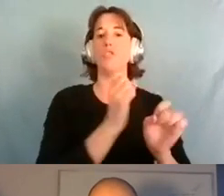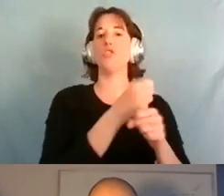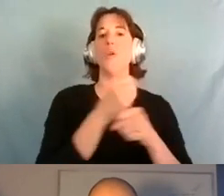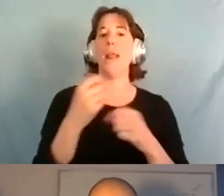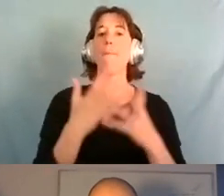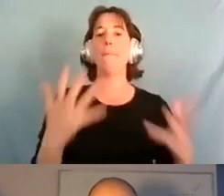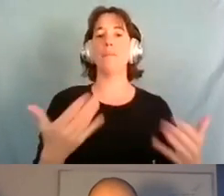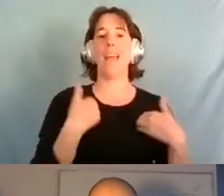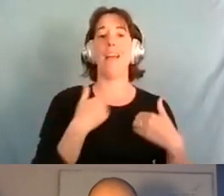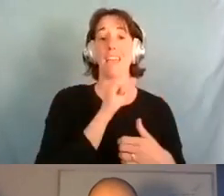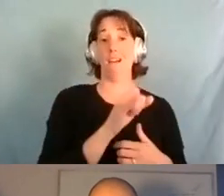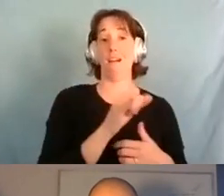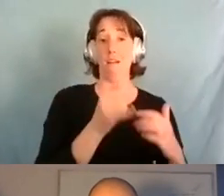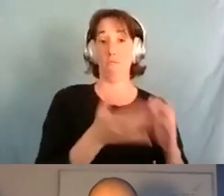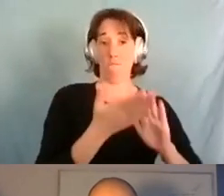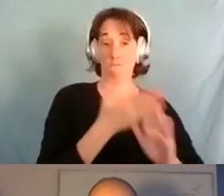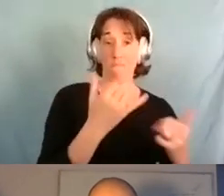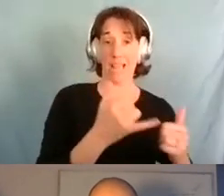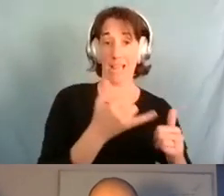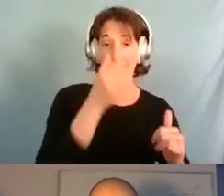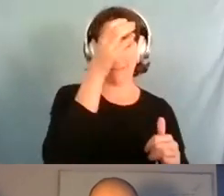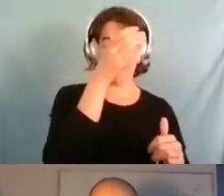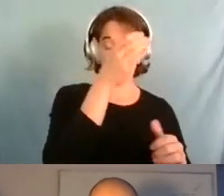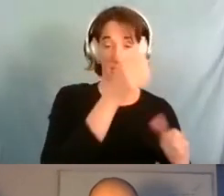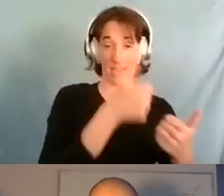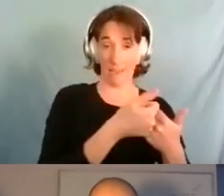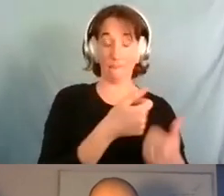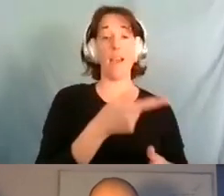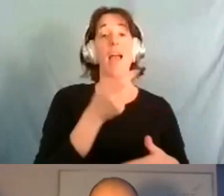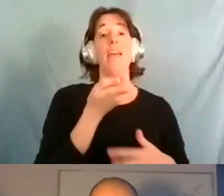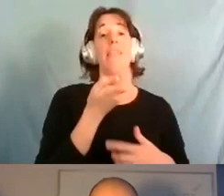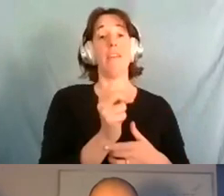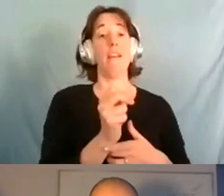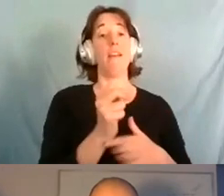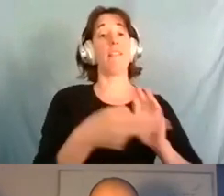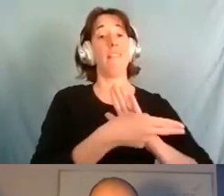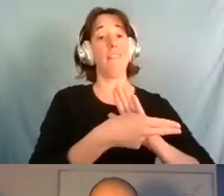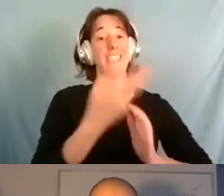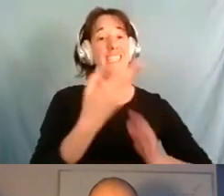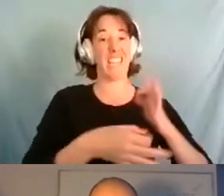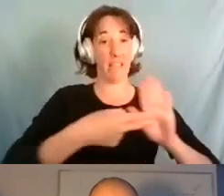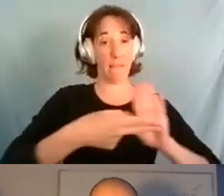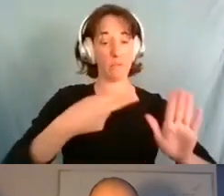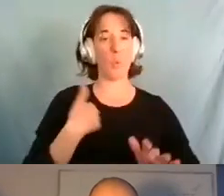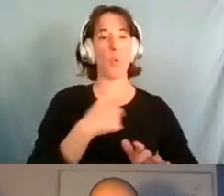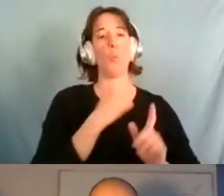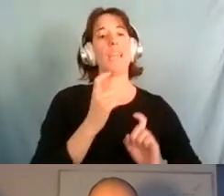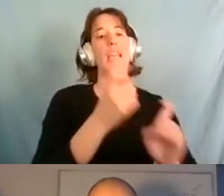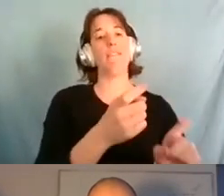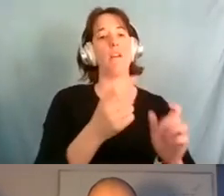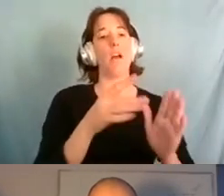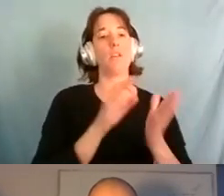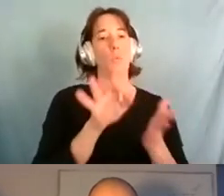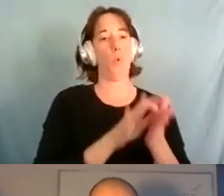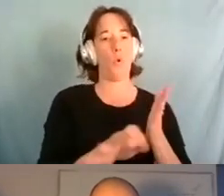the game. And then instead of labels, we give it a score. So let's say, you take a piece, that's a positive